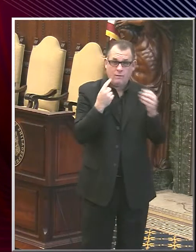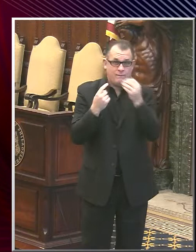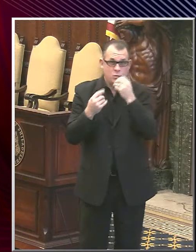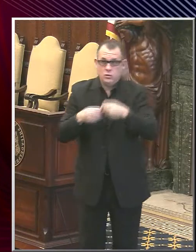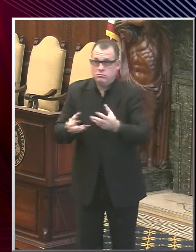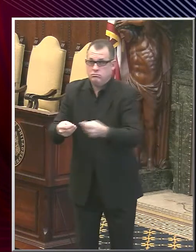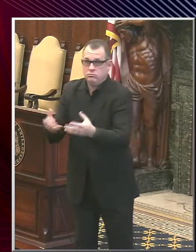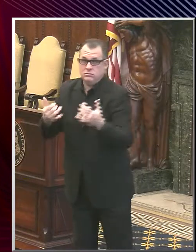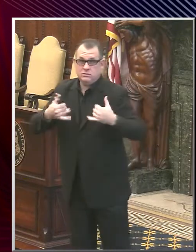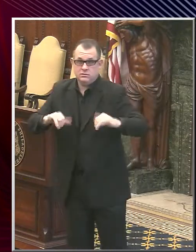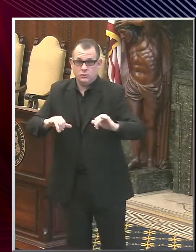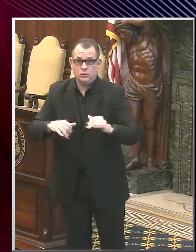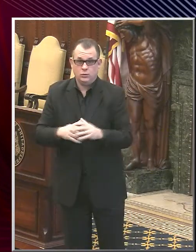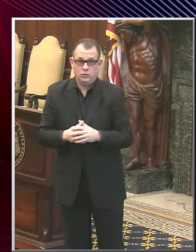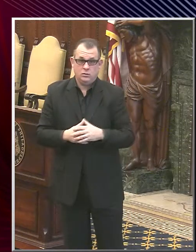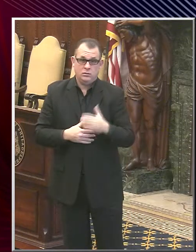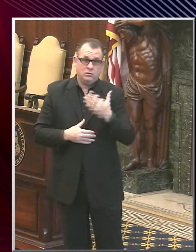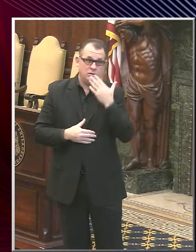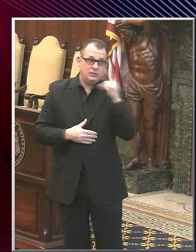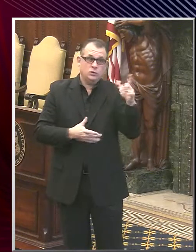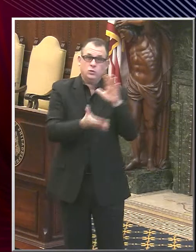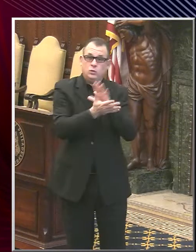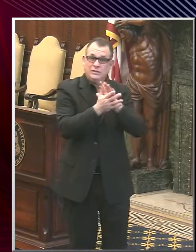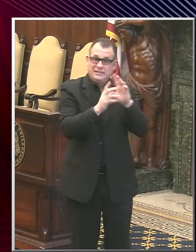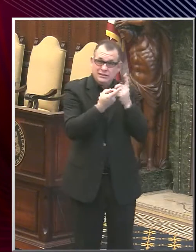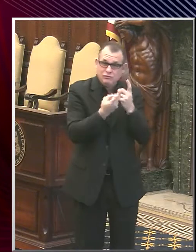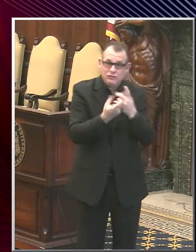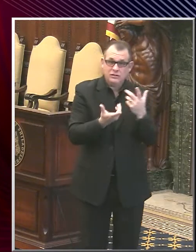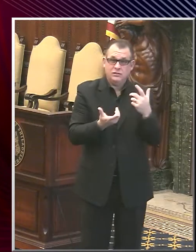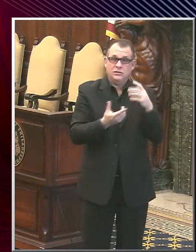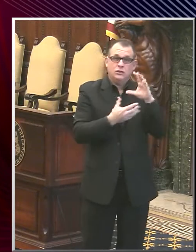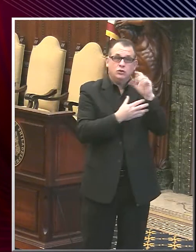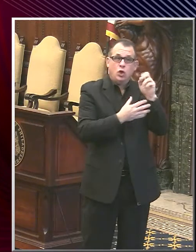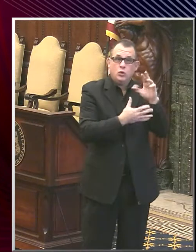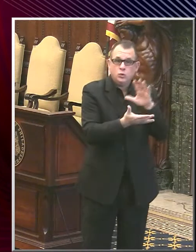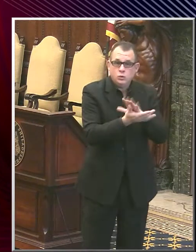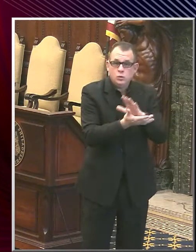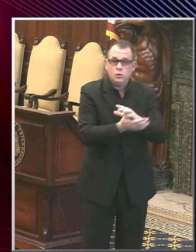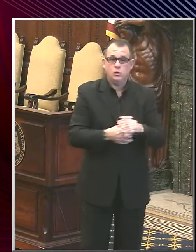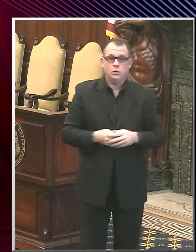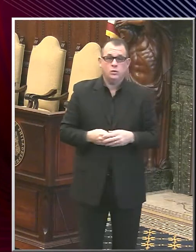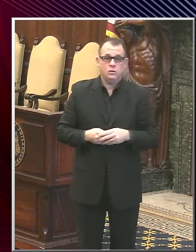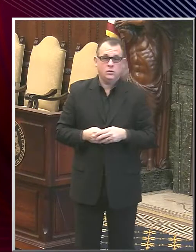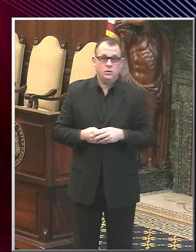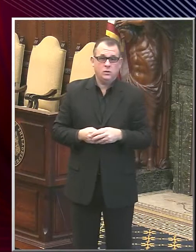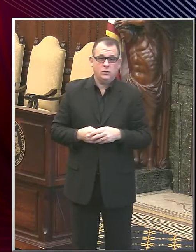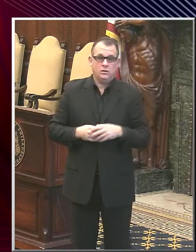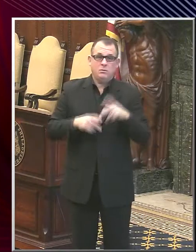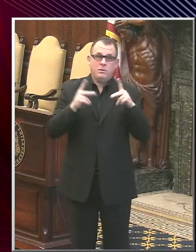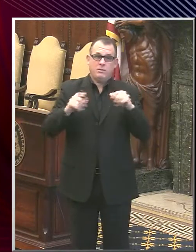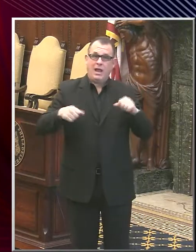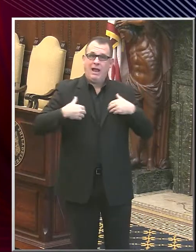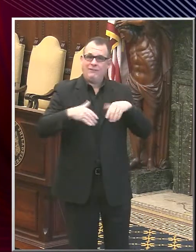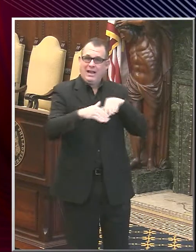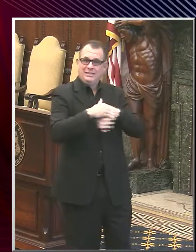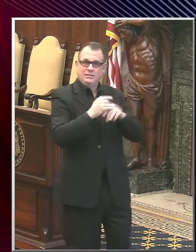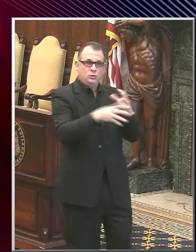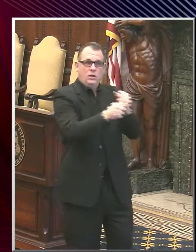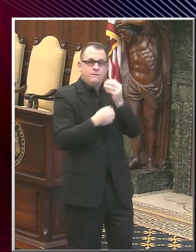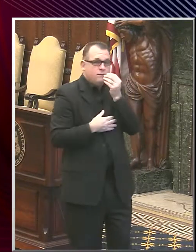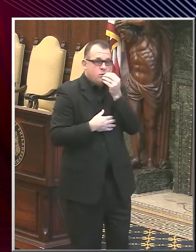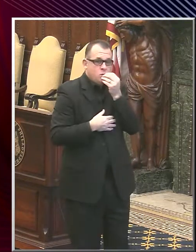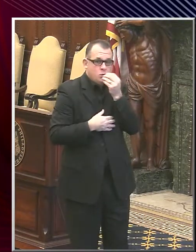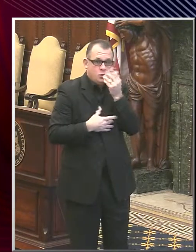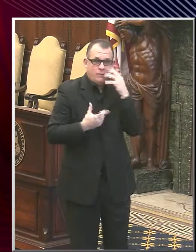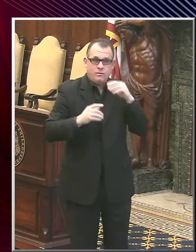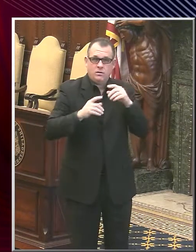grateful for the efforts of the School District of Philadelphia, many charter schools, and other partners to ensure that our students have reliable access to food during